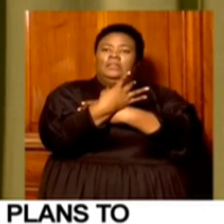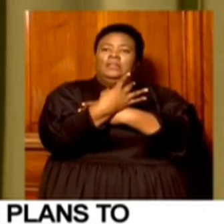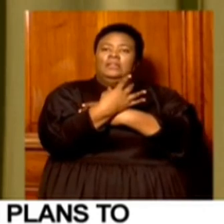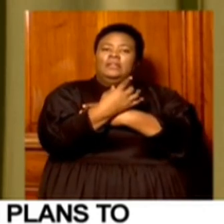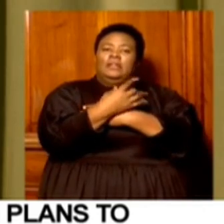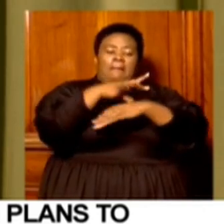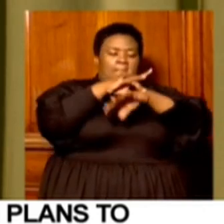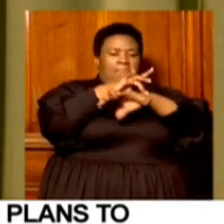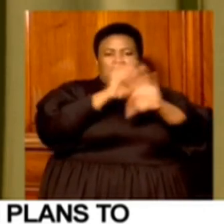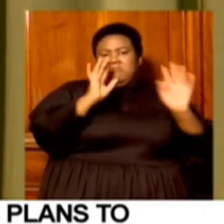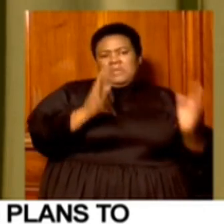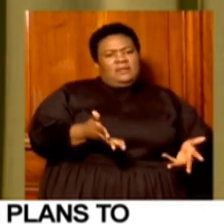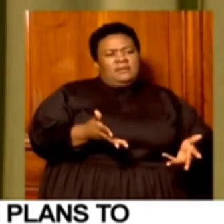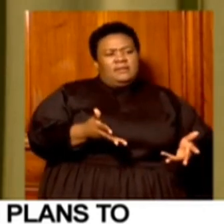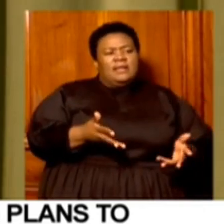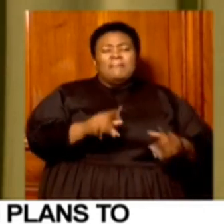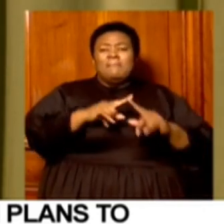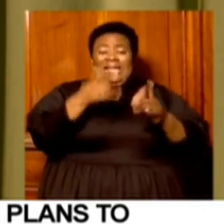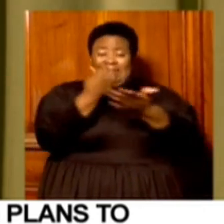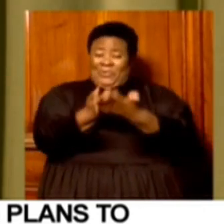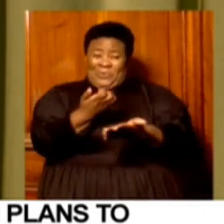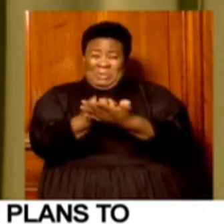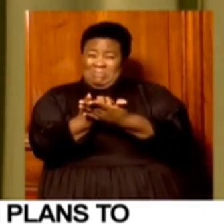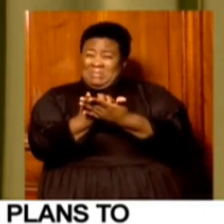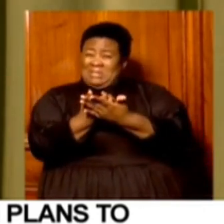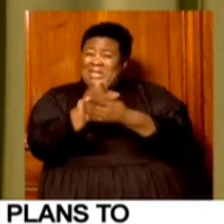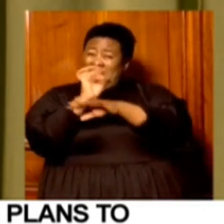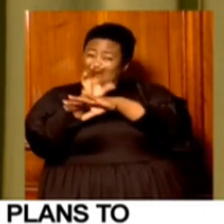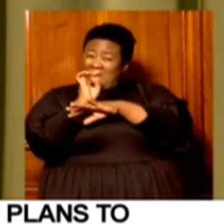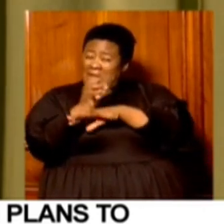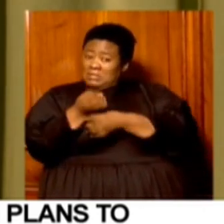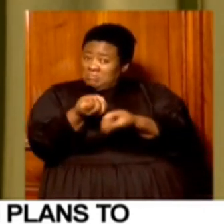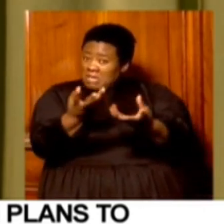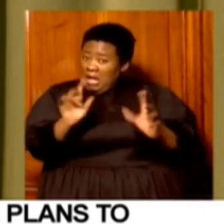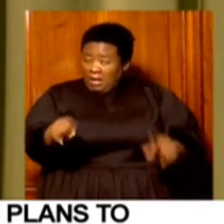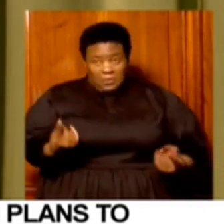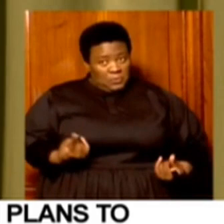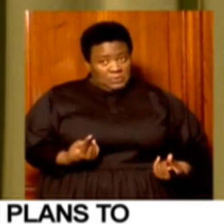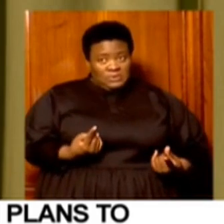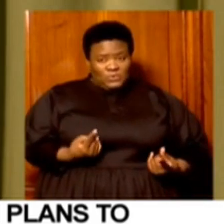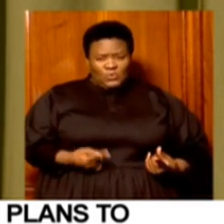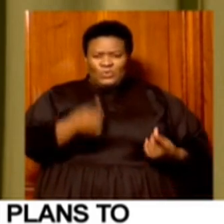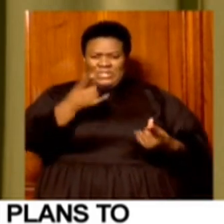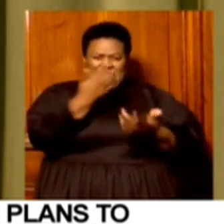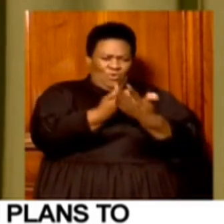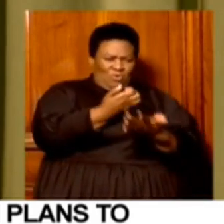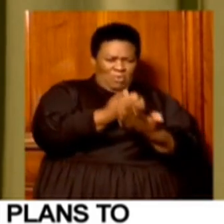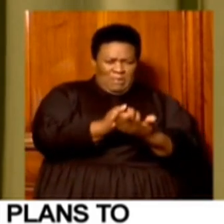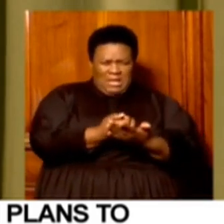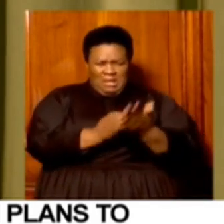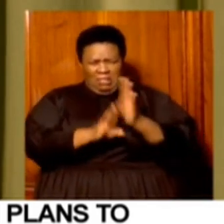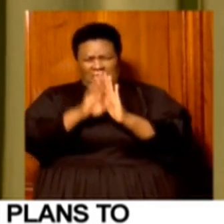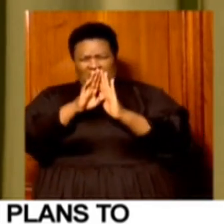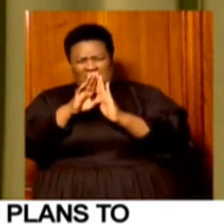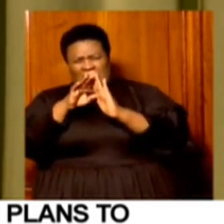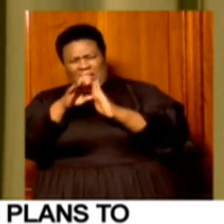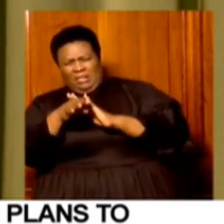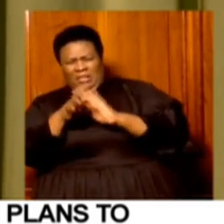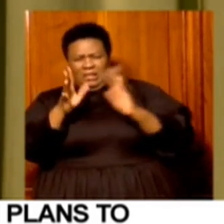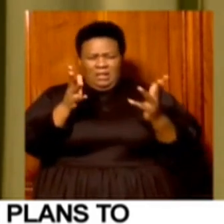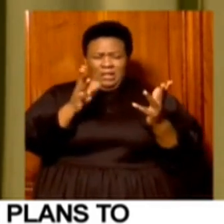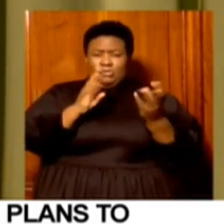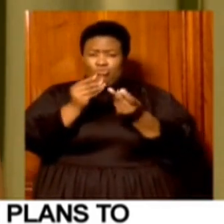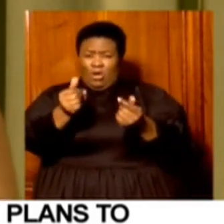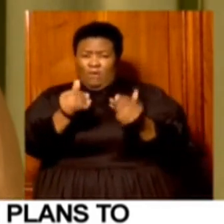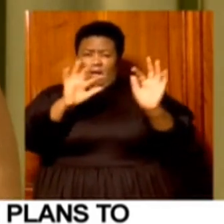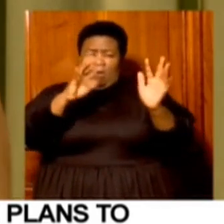you economic advice. How you get out of the economy, the depression you are faced with, and